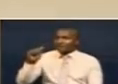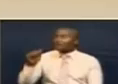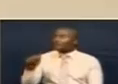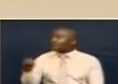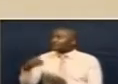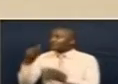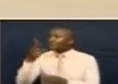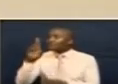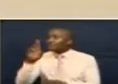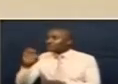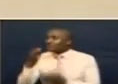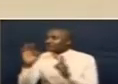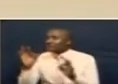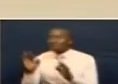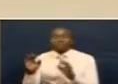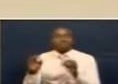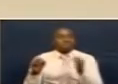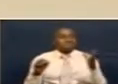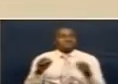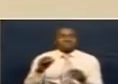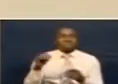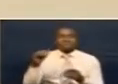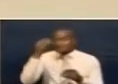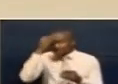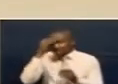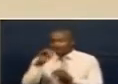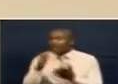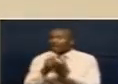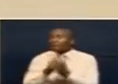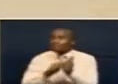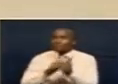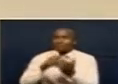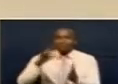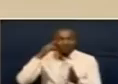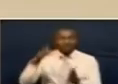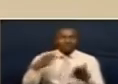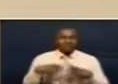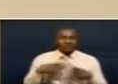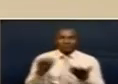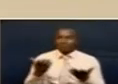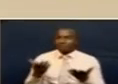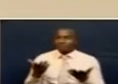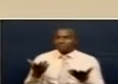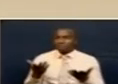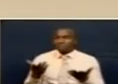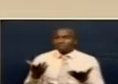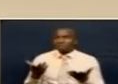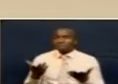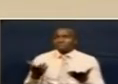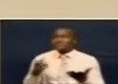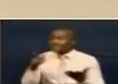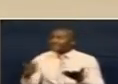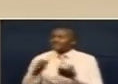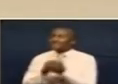Kitale, Lugari, in my constituency, and even your place, to produce more maize for food sustainability in this country. And all these are upside